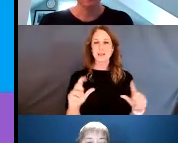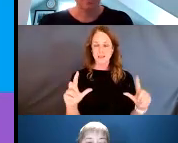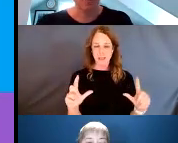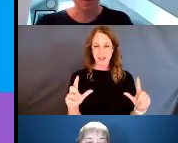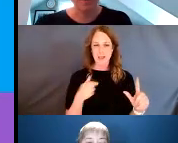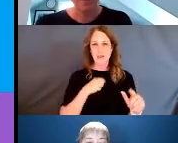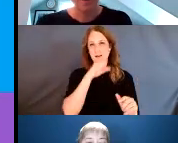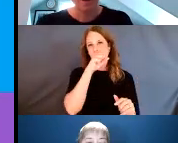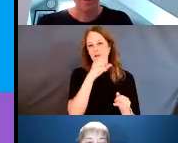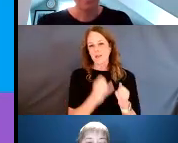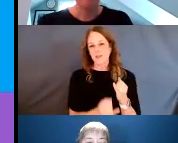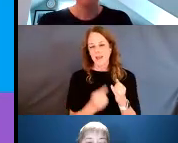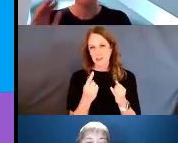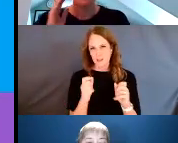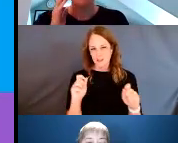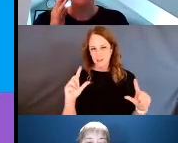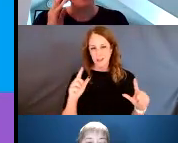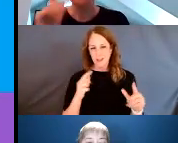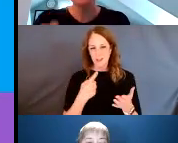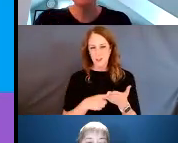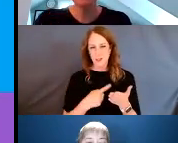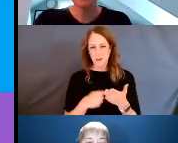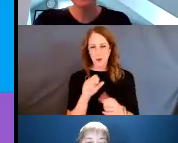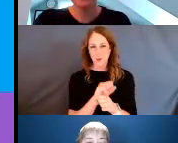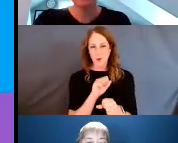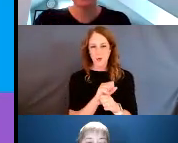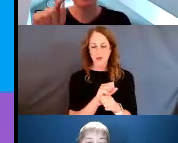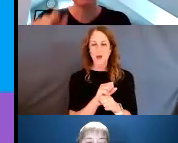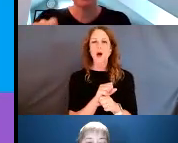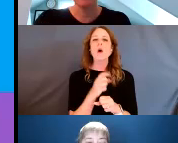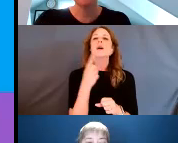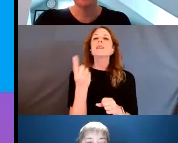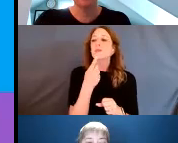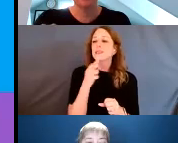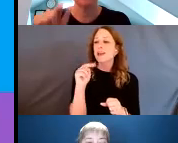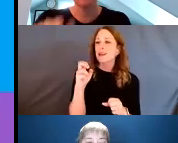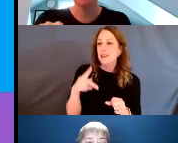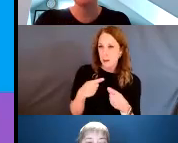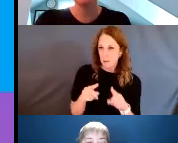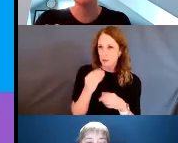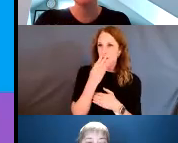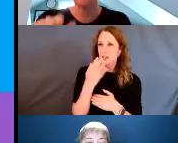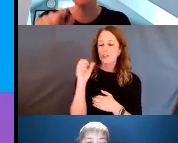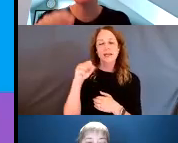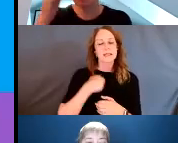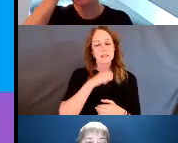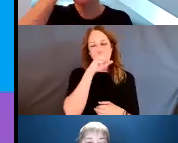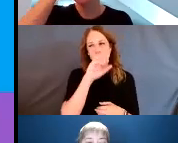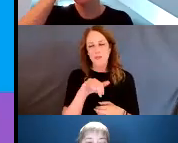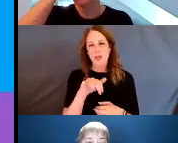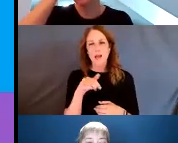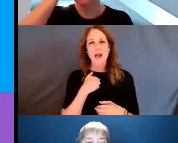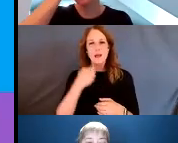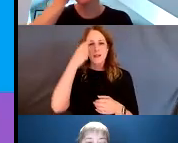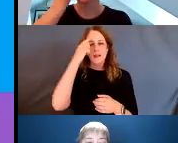slide in talking about work. Um, but oh, someone put that they take a nap during lunch. I also love this. I think that I had